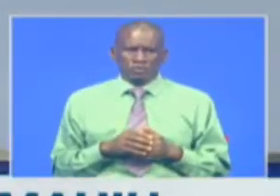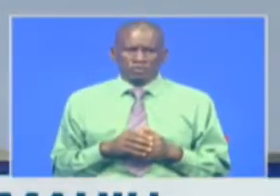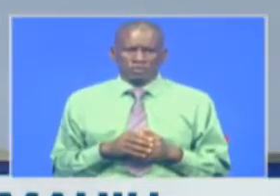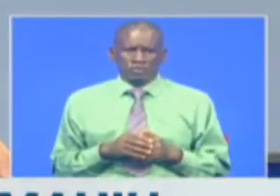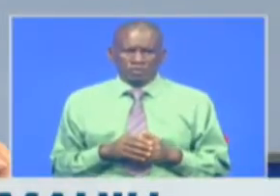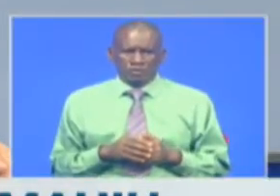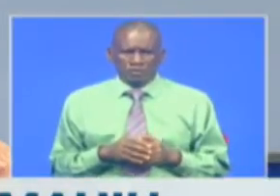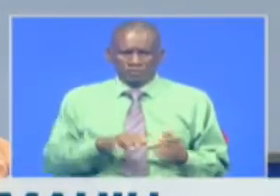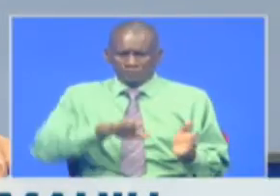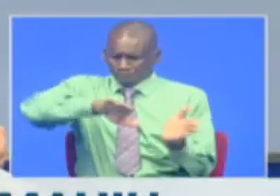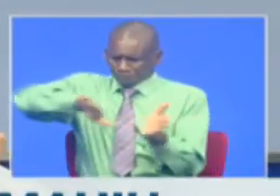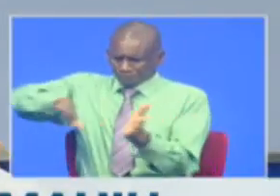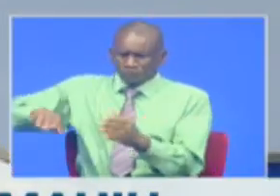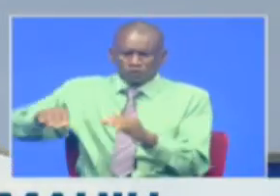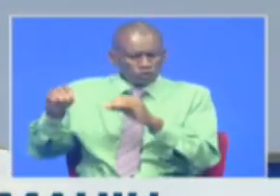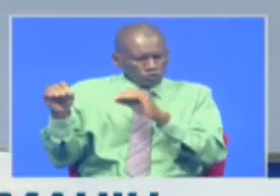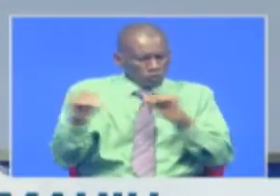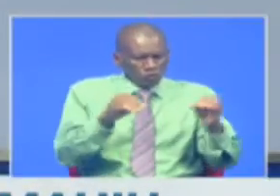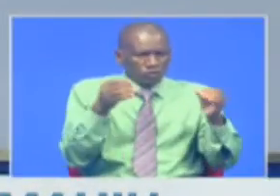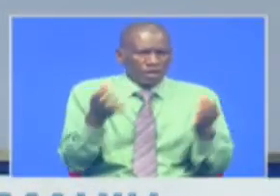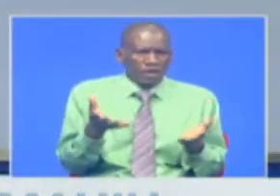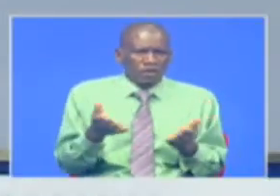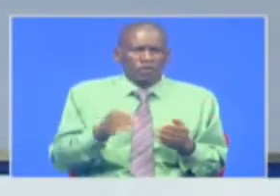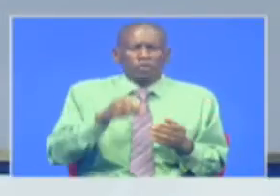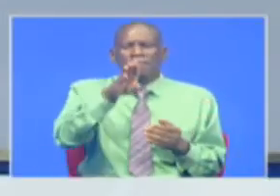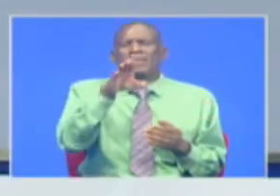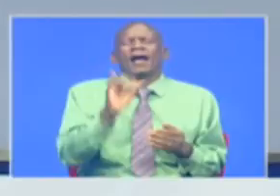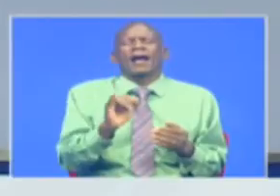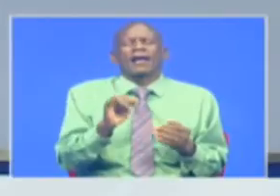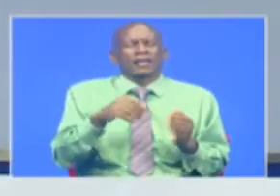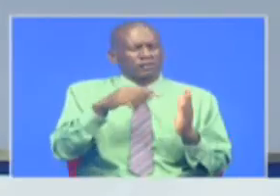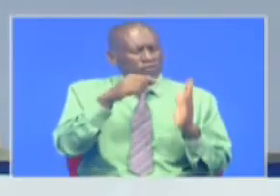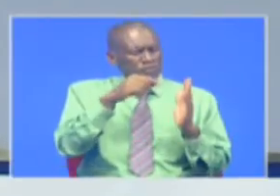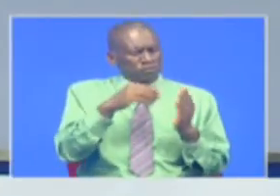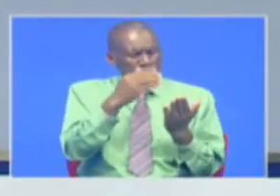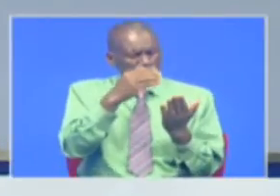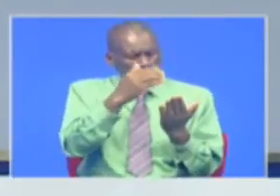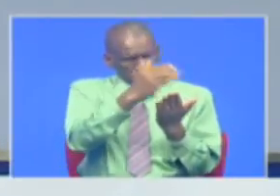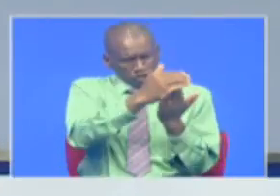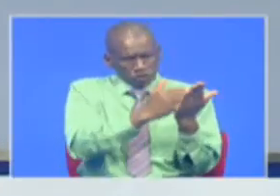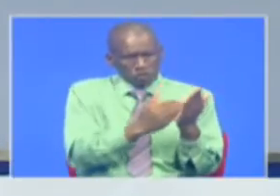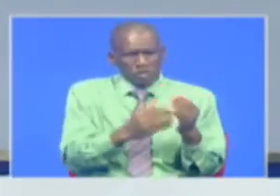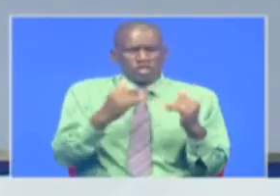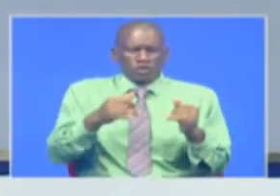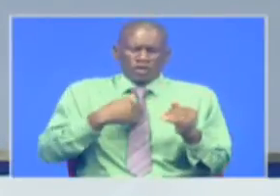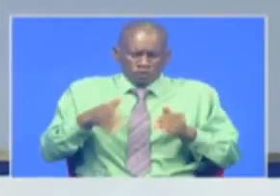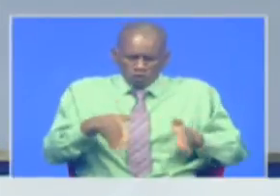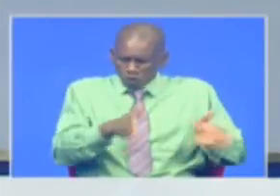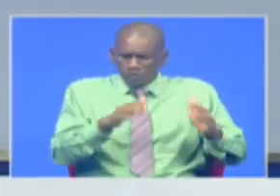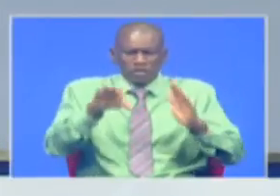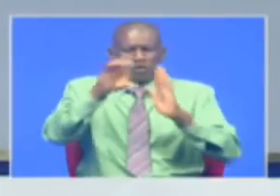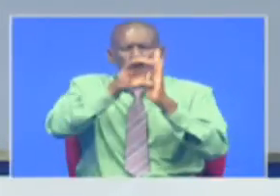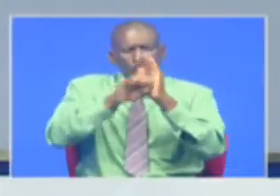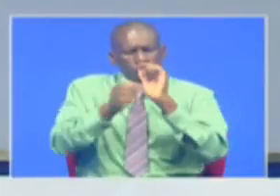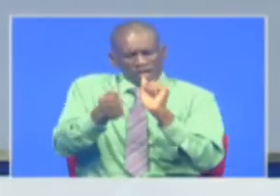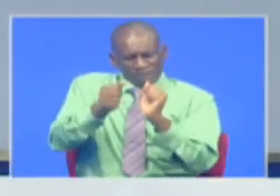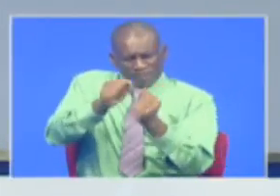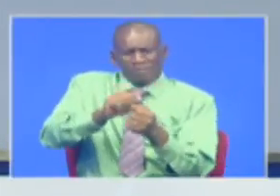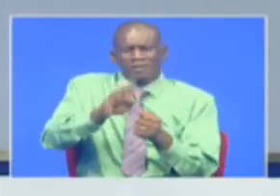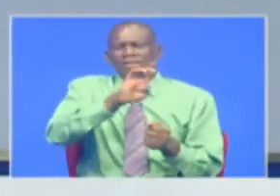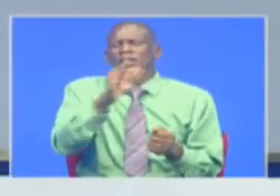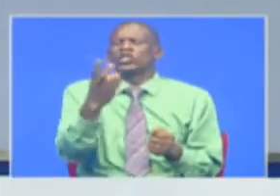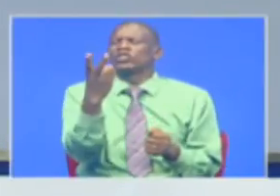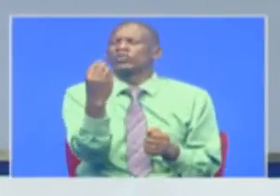All right, let's now turn our attention to the BBI agenda, and there's a chance that the Constitutional Amendment Bill